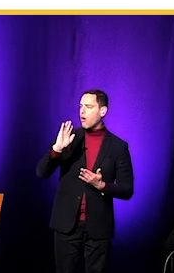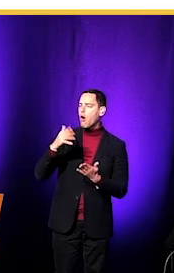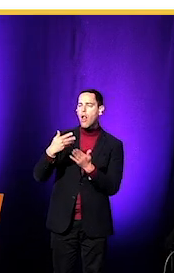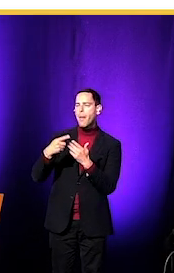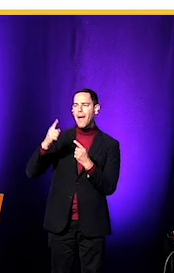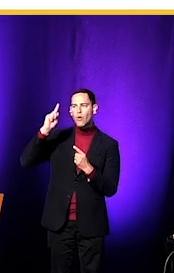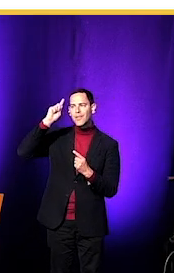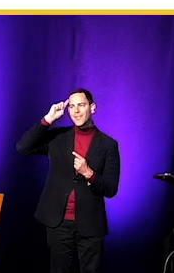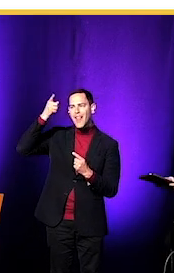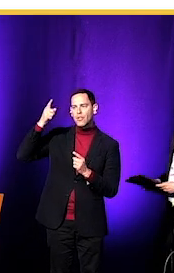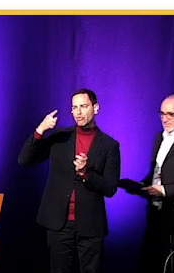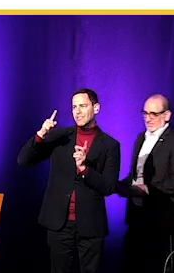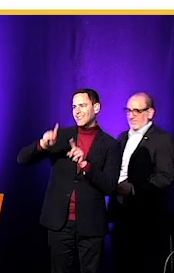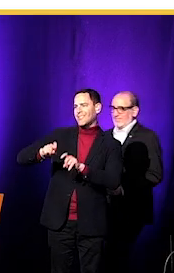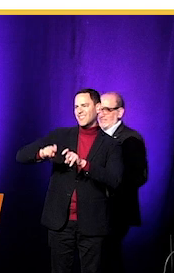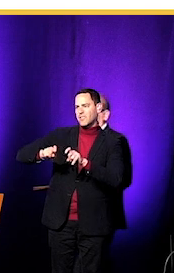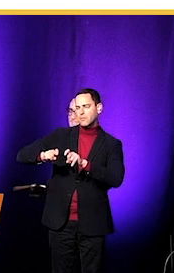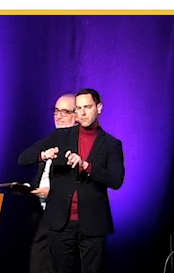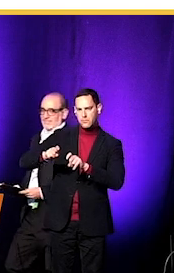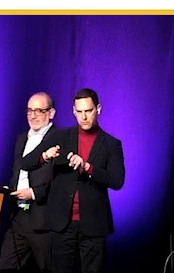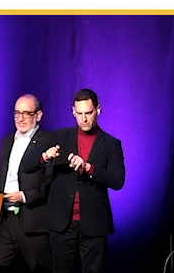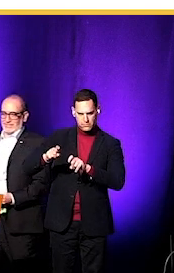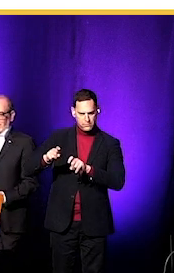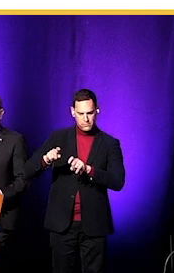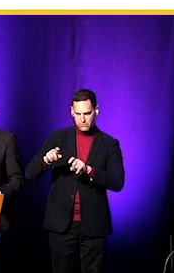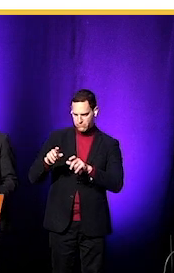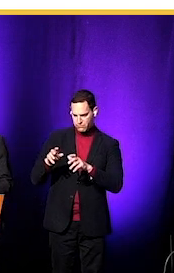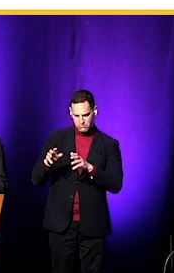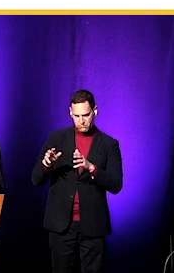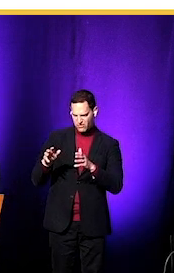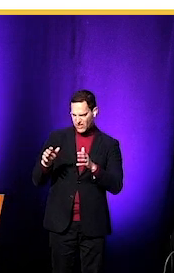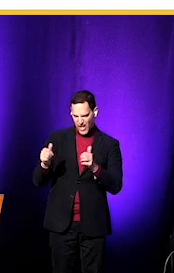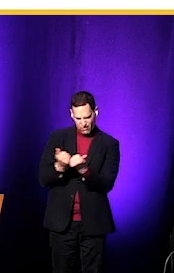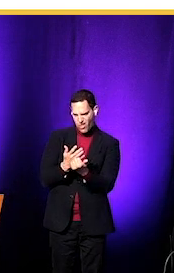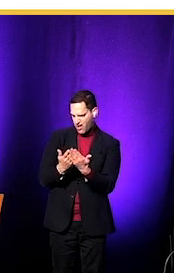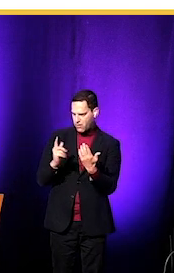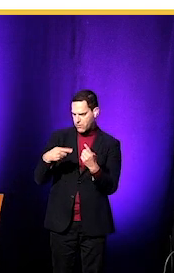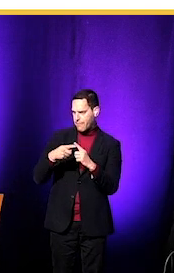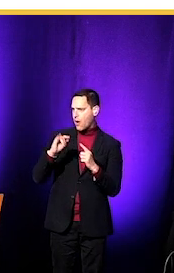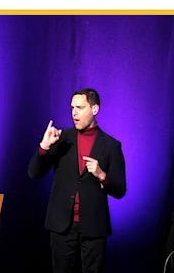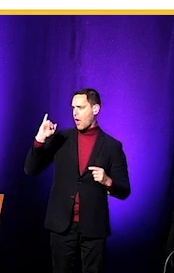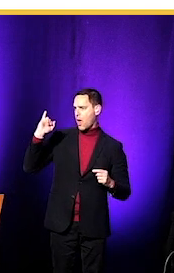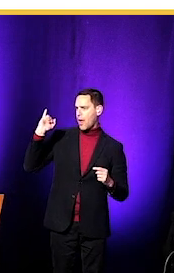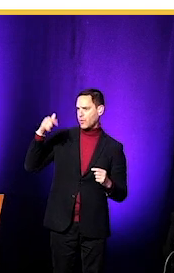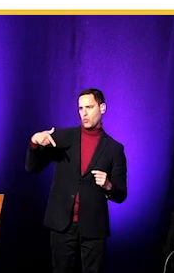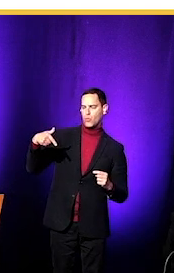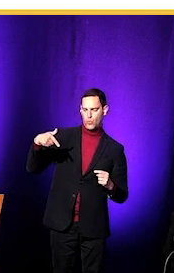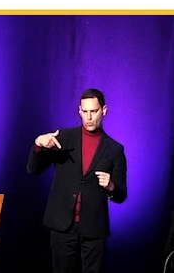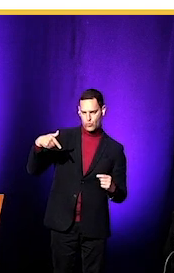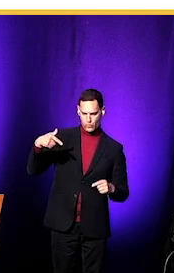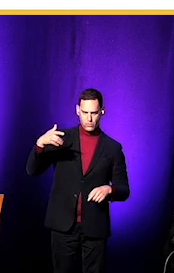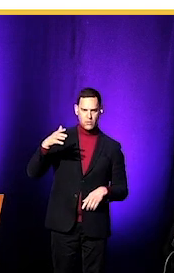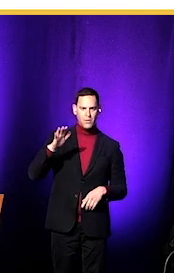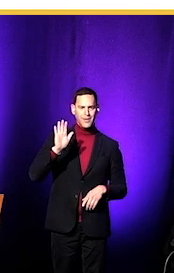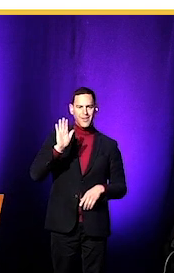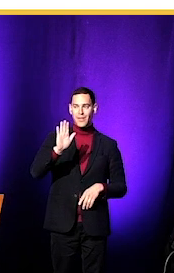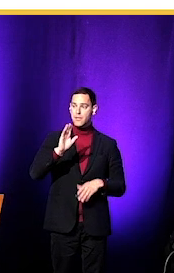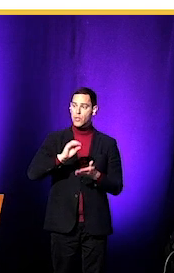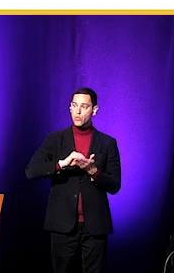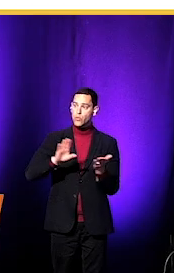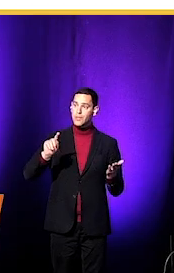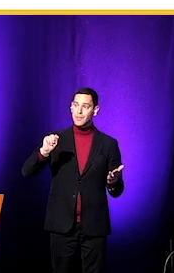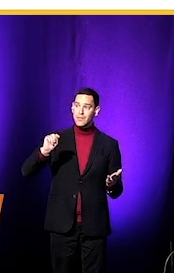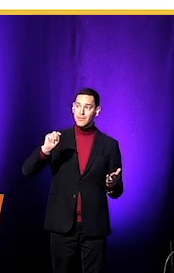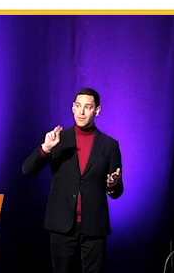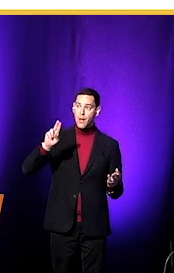and tracking. It was all based on your intelligence. Everything was on IQ. And his student, Tupper, was our superintendent